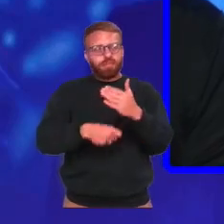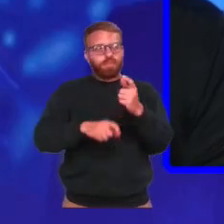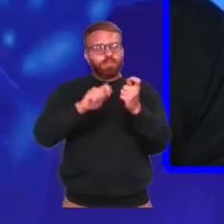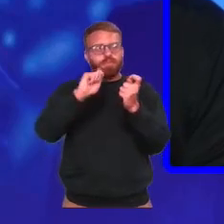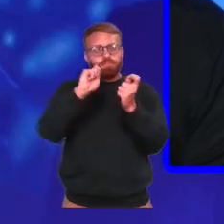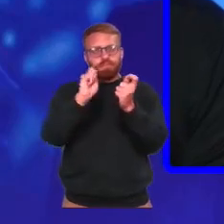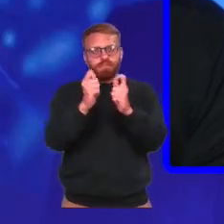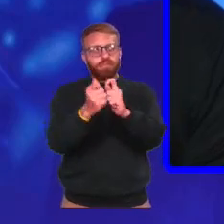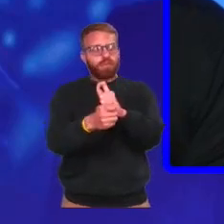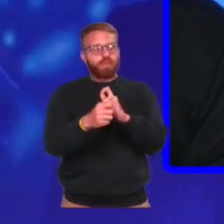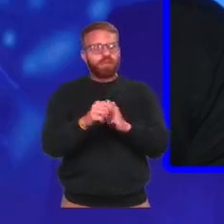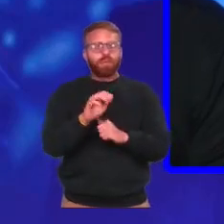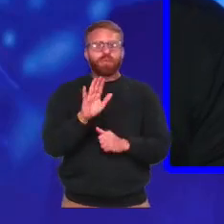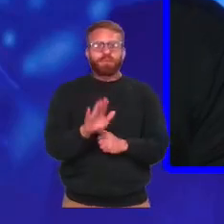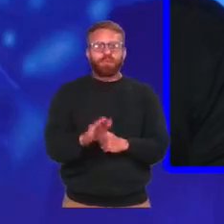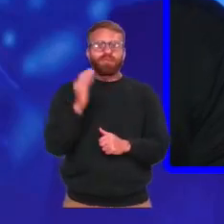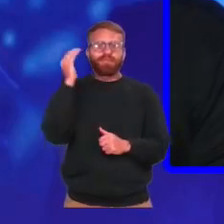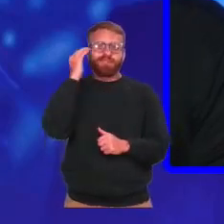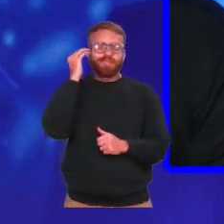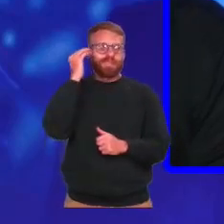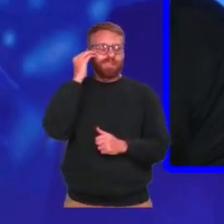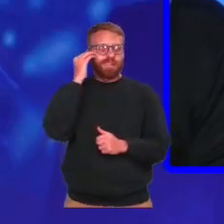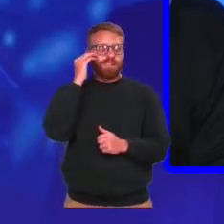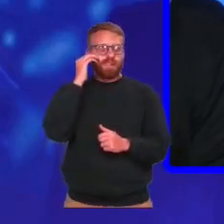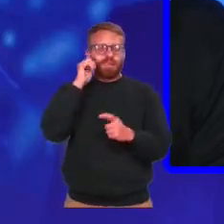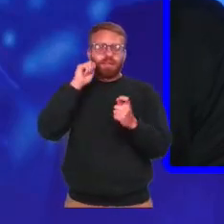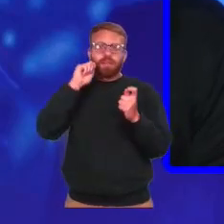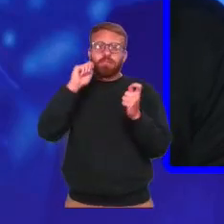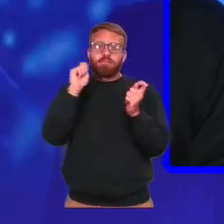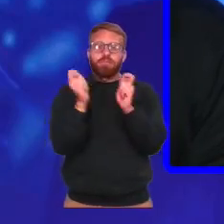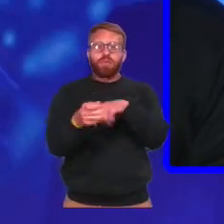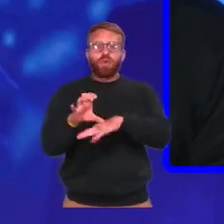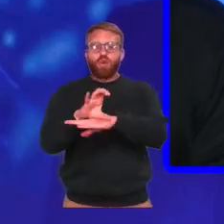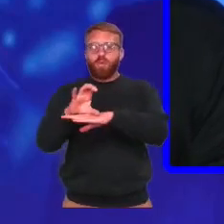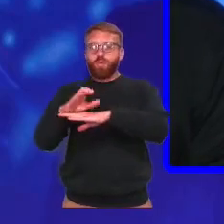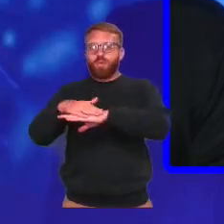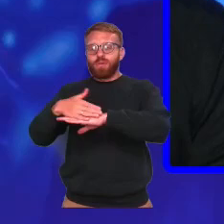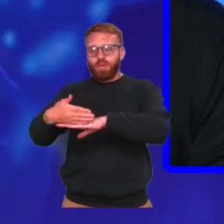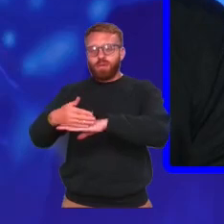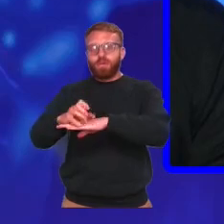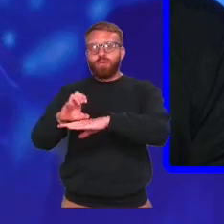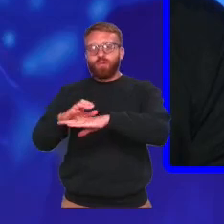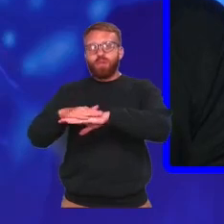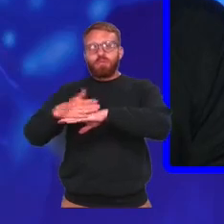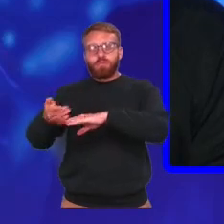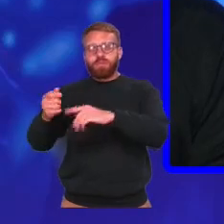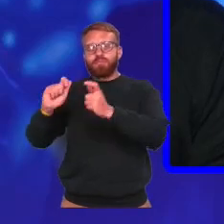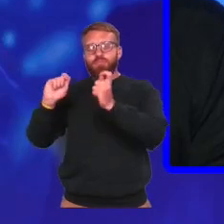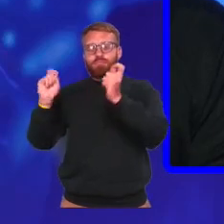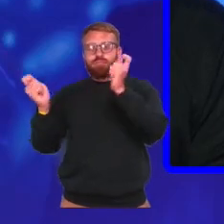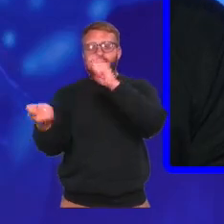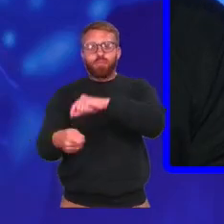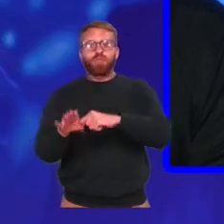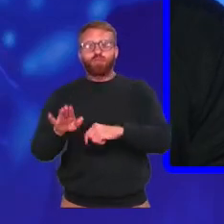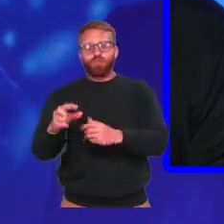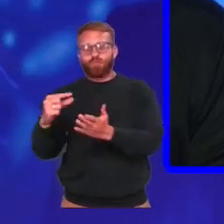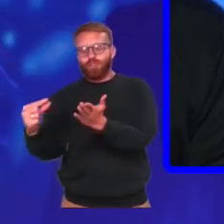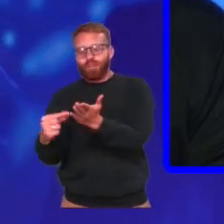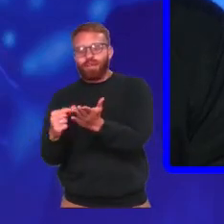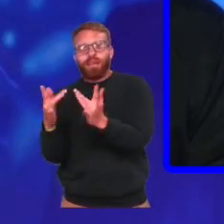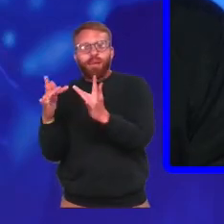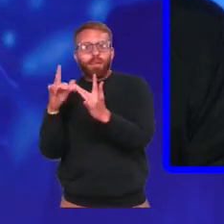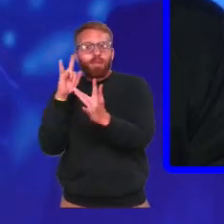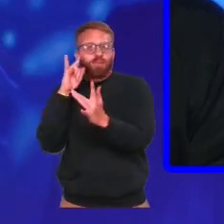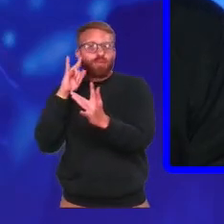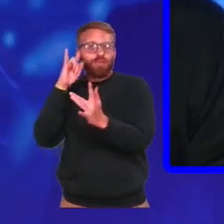have variations of PCs and all the different sound cards and all the different ways that worked. It was a lot of work to bridge that gap, and the team